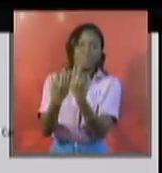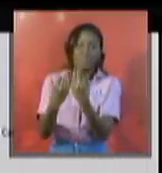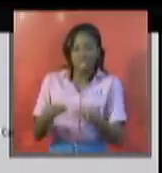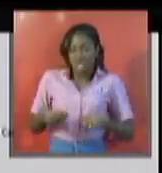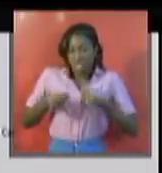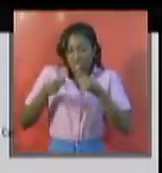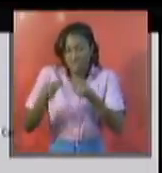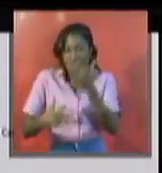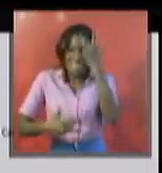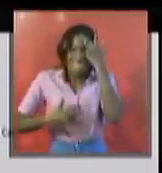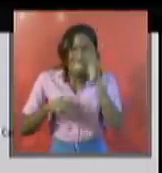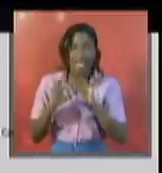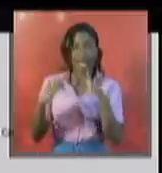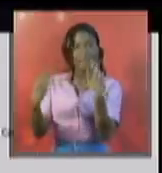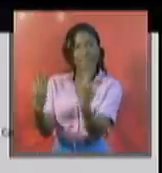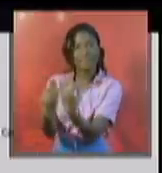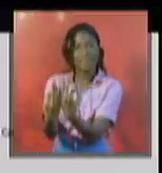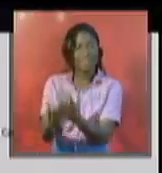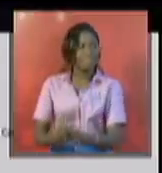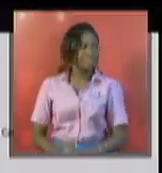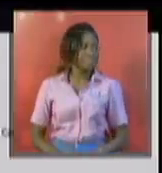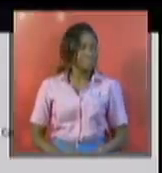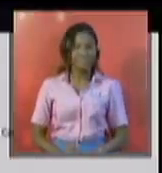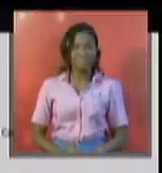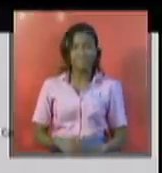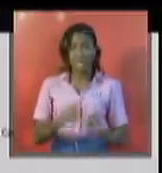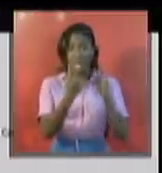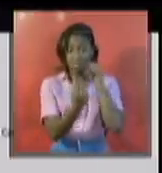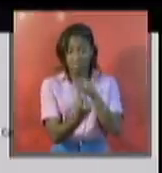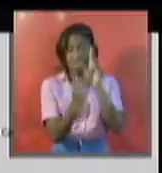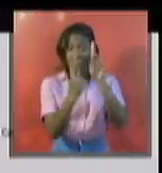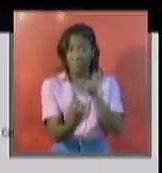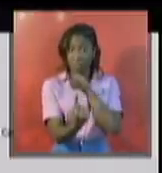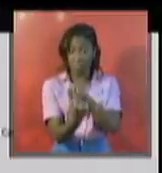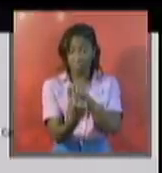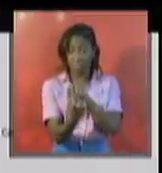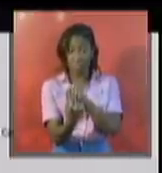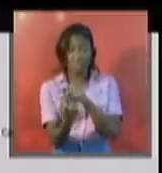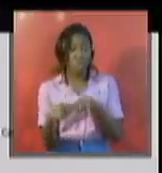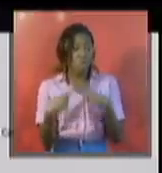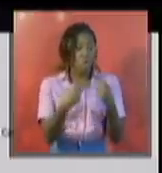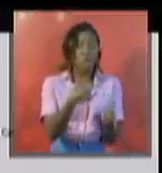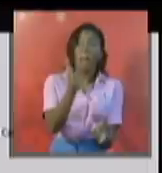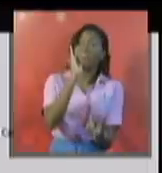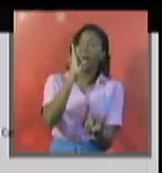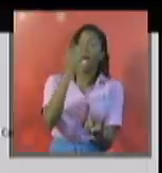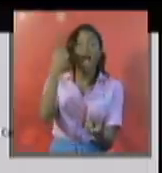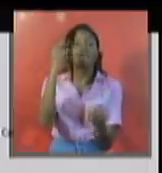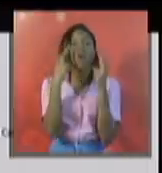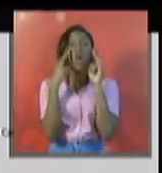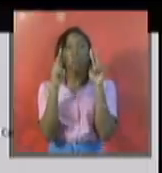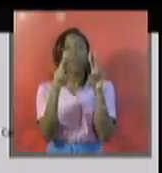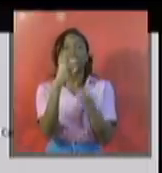person that is going to the bar which is close to watch CPL cricket, you are putting your person at